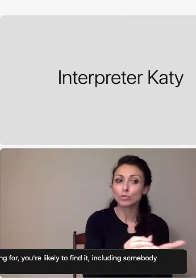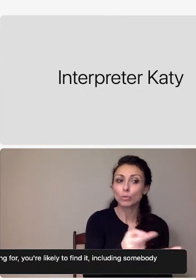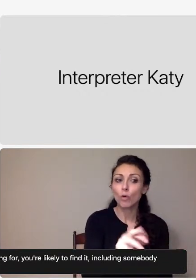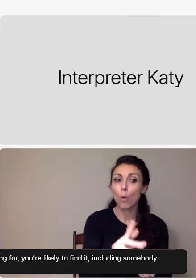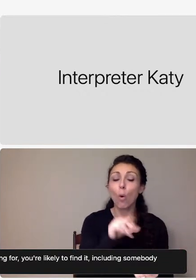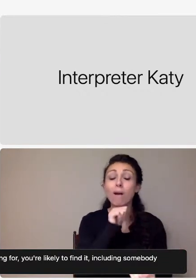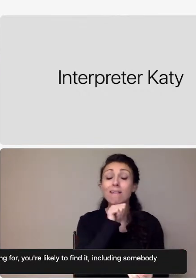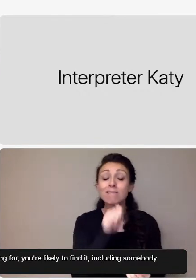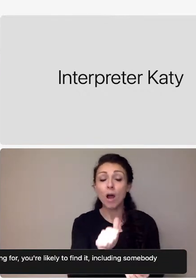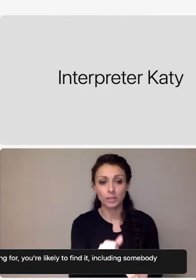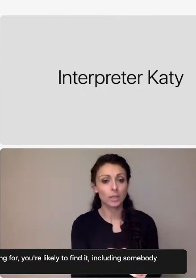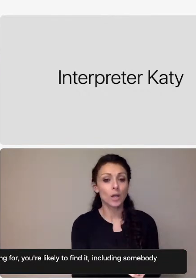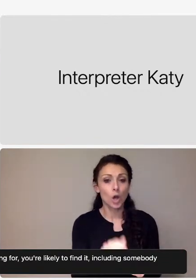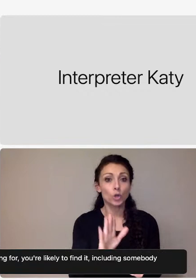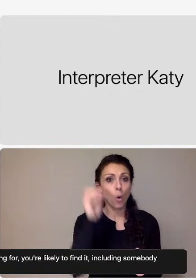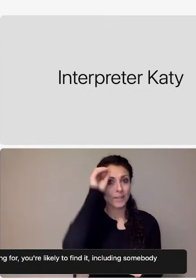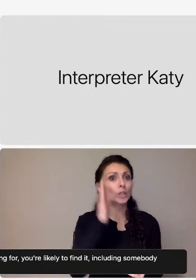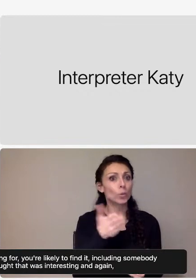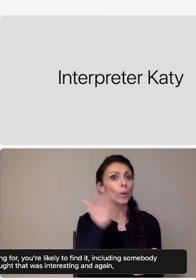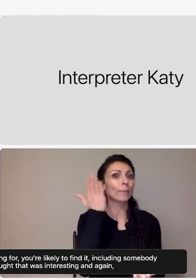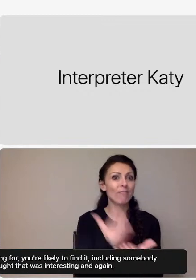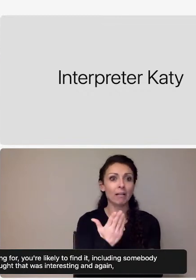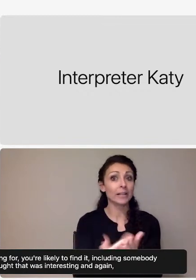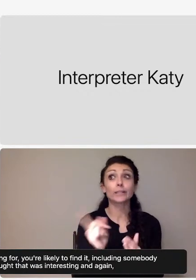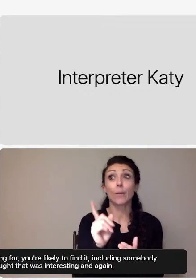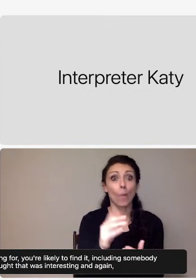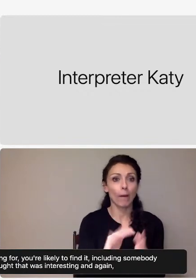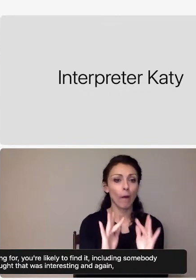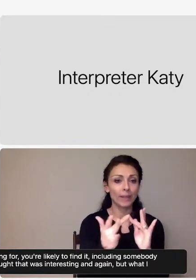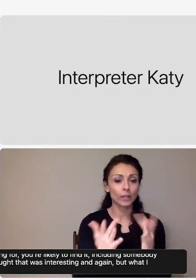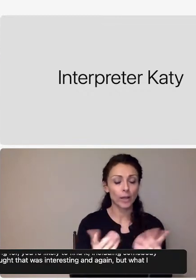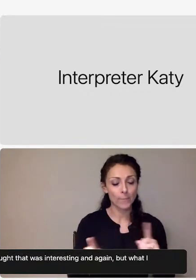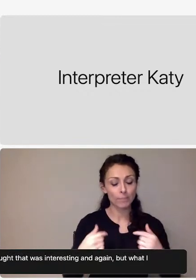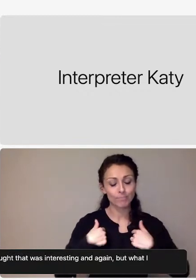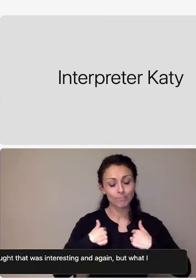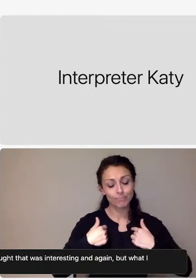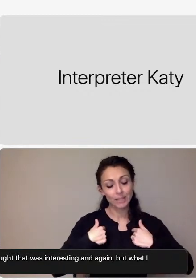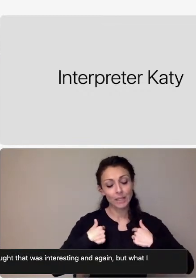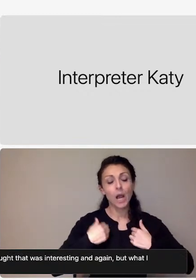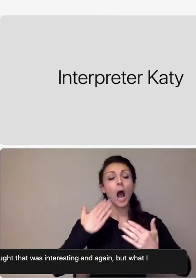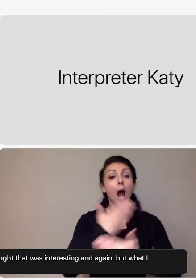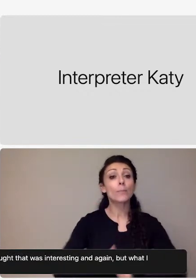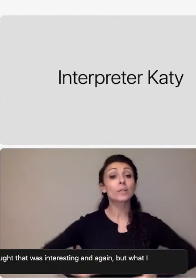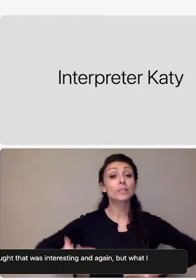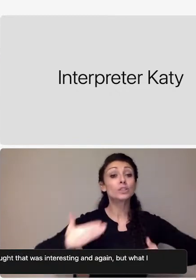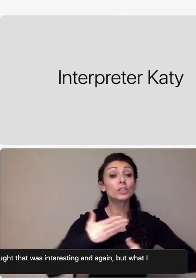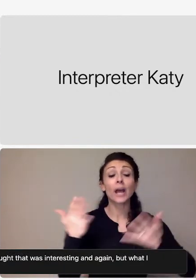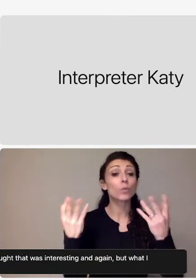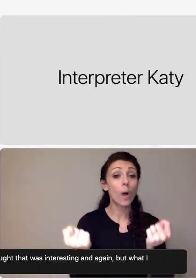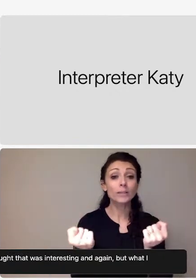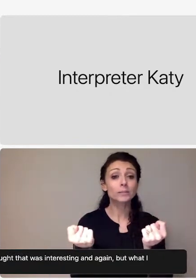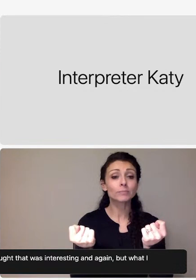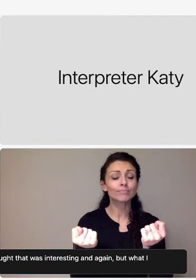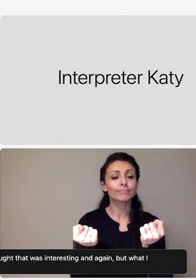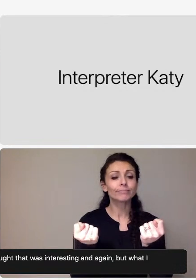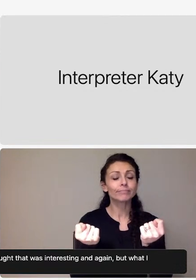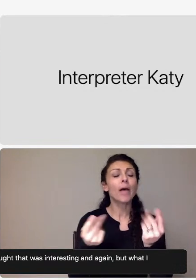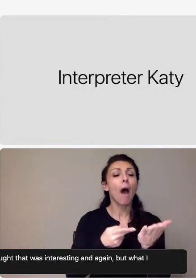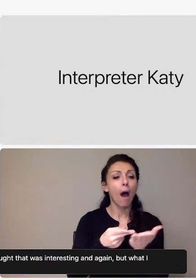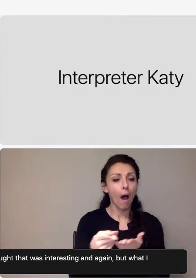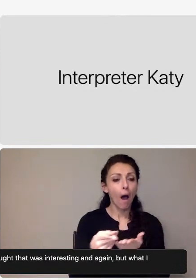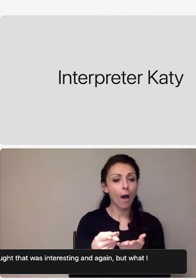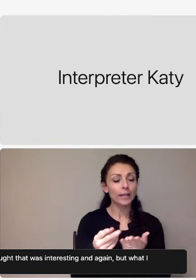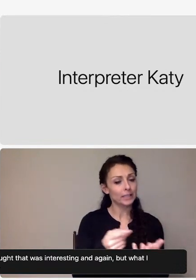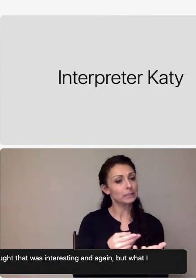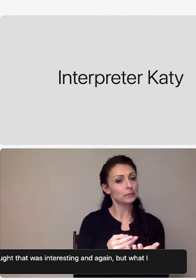that i just thought that was interesting and again but what i appreciate is the honest dialogue and the conversation about concerns questions and